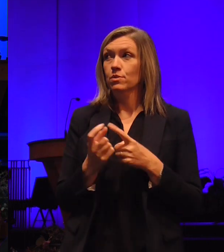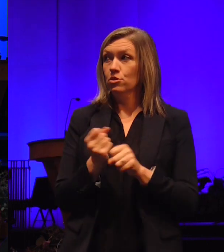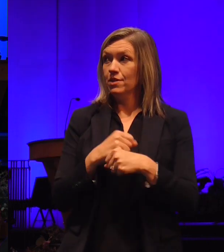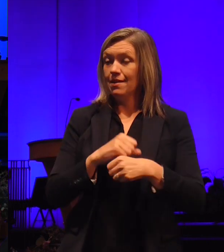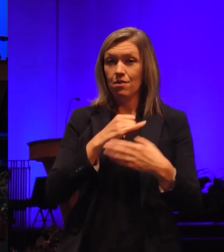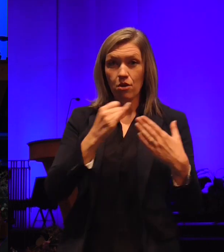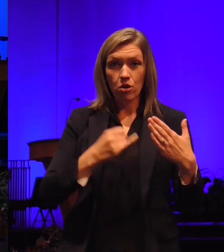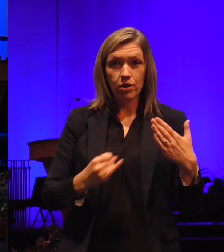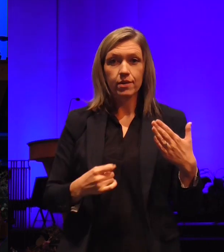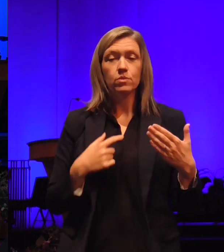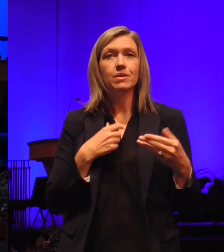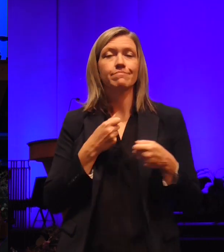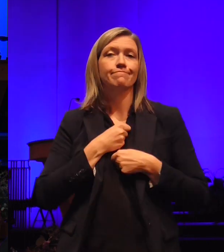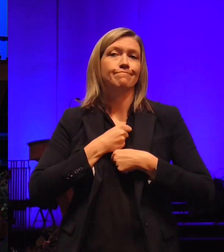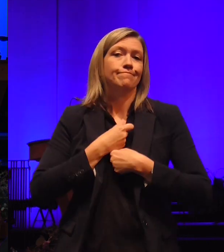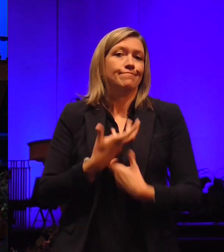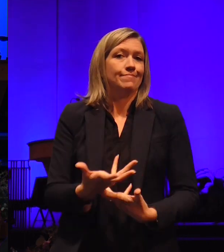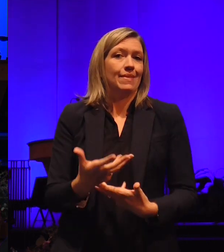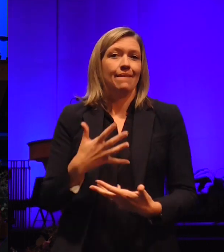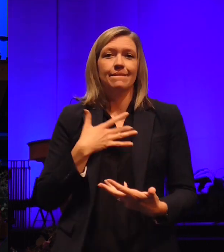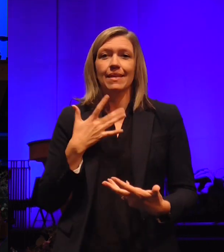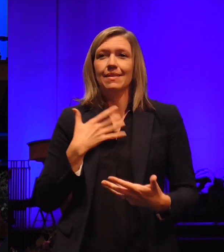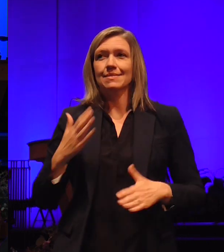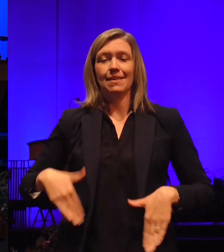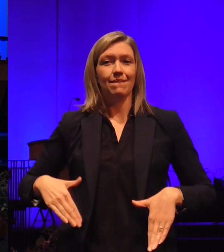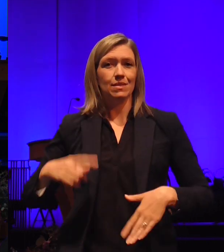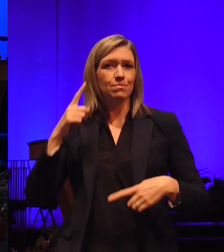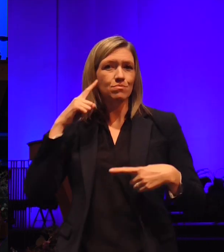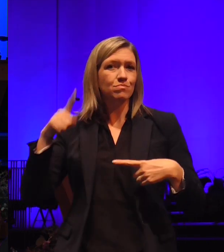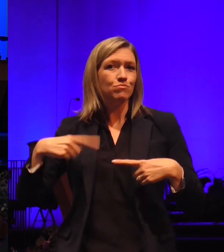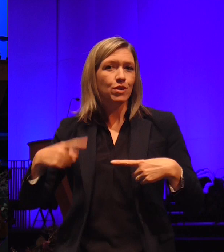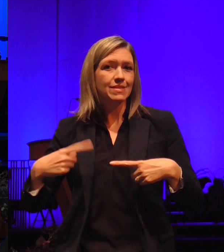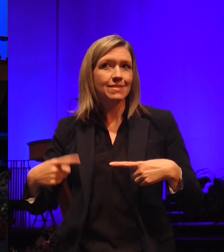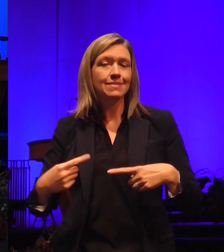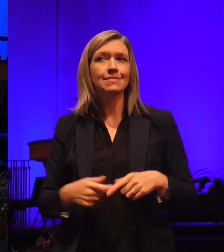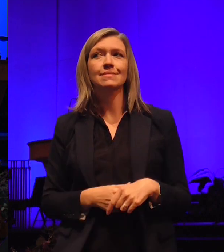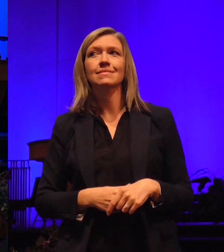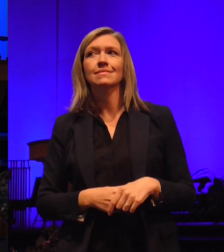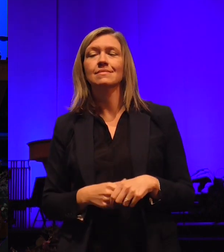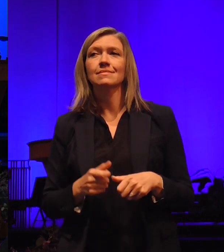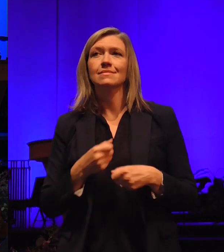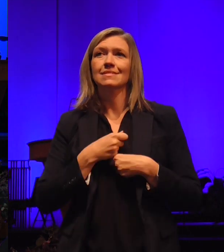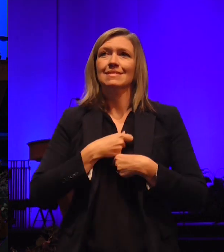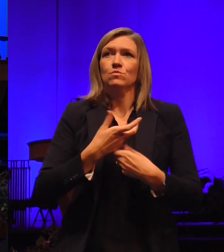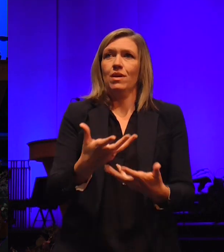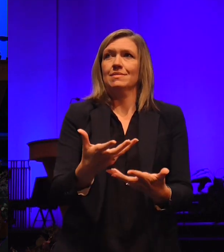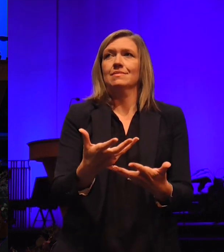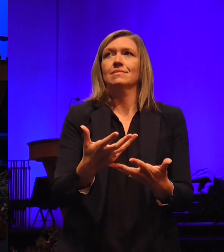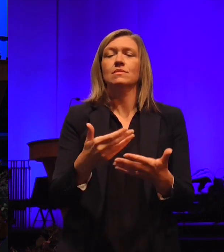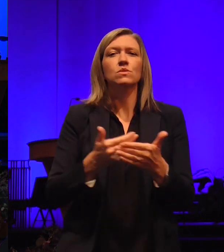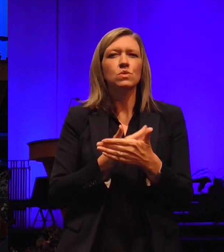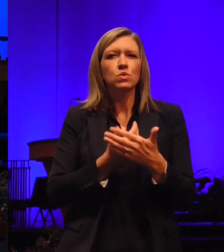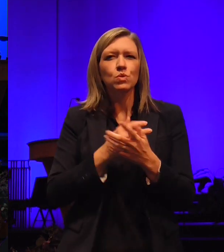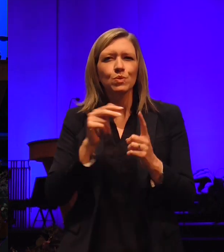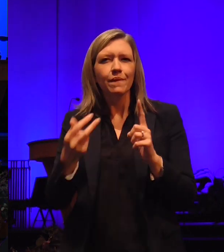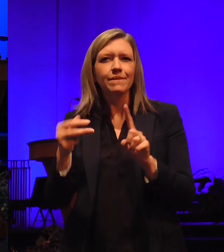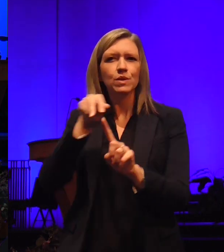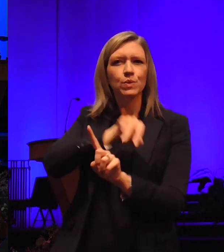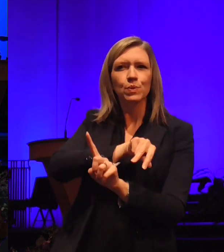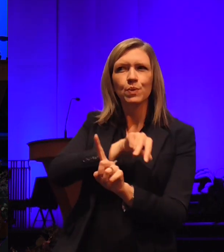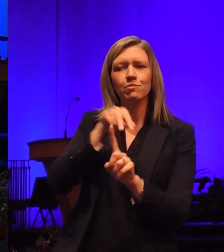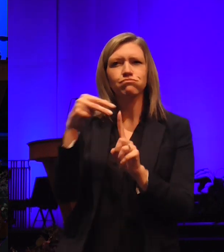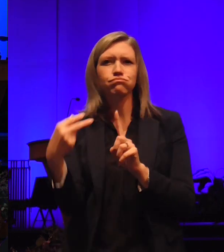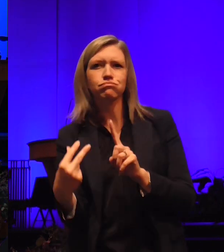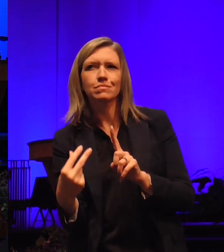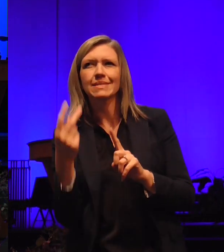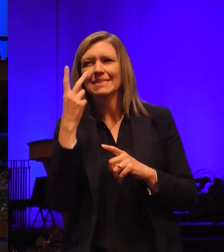express our feelings that have yet to be processed. We've expressed an emerging point of view to see ourselves and the